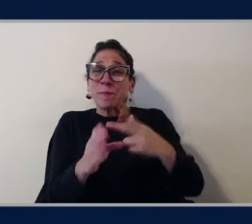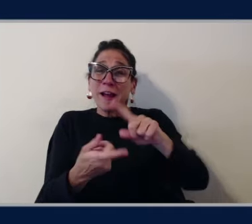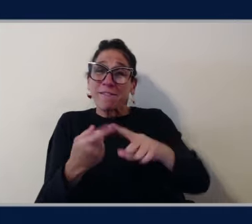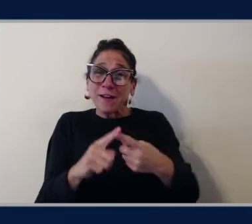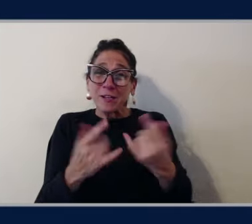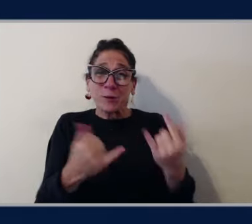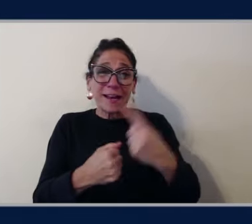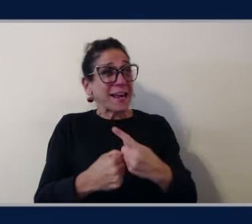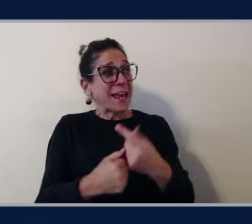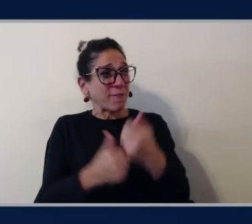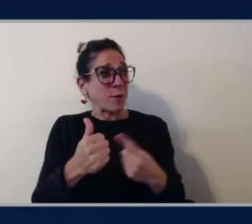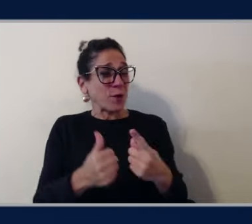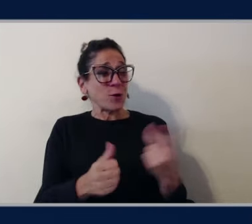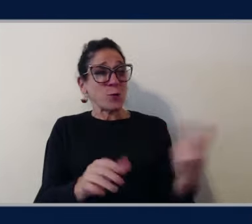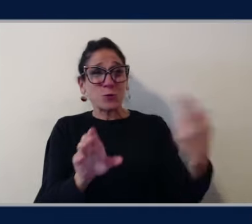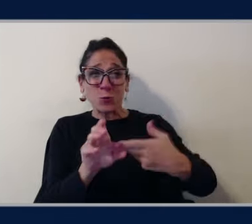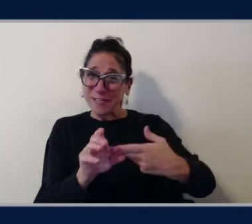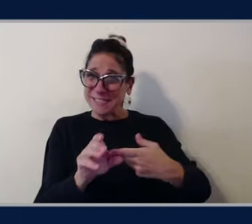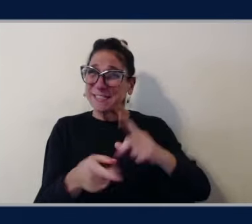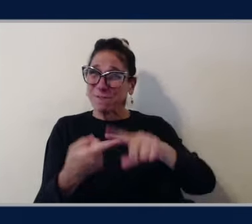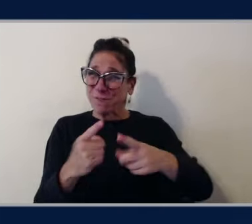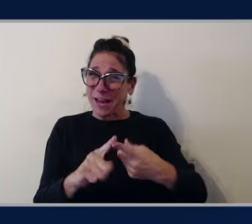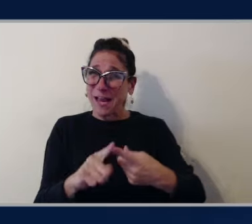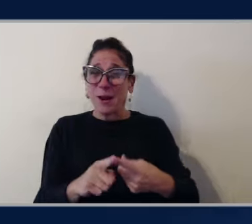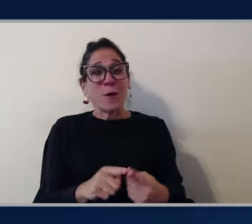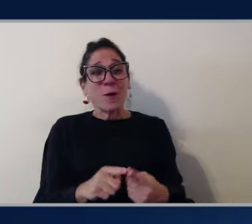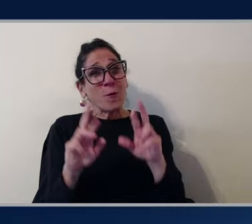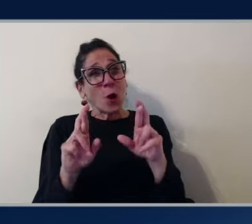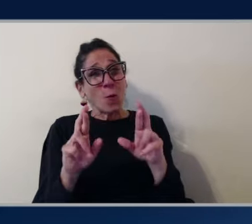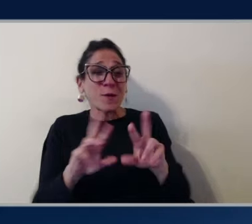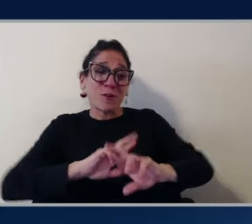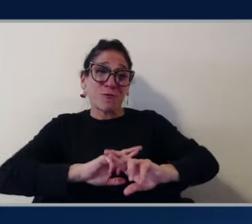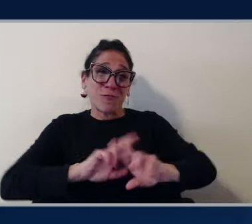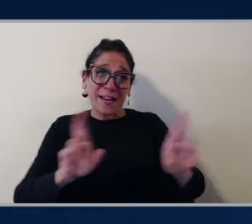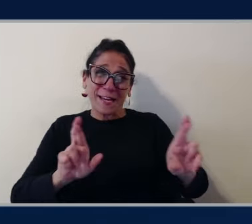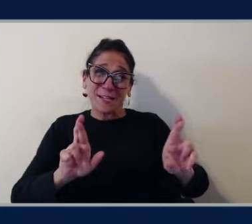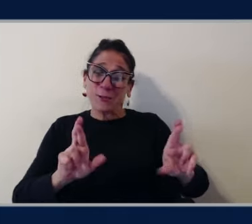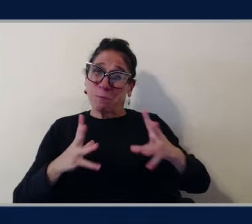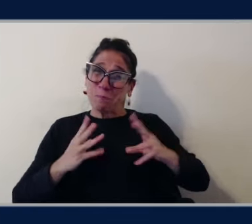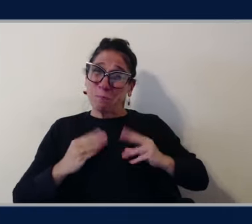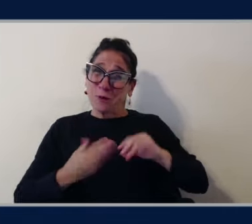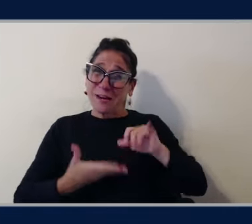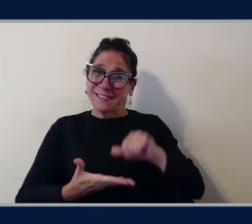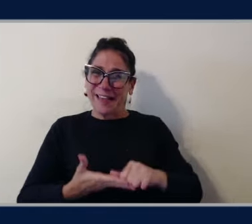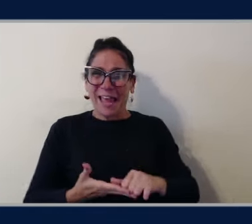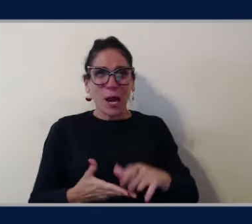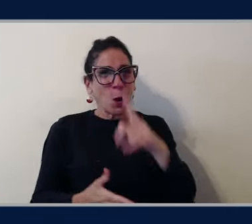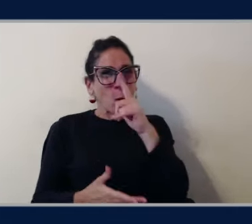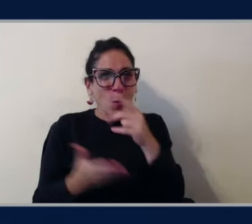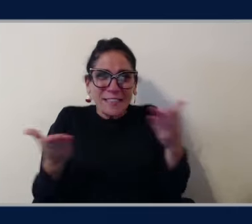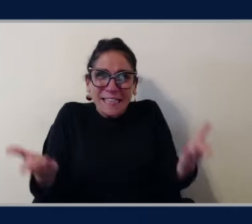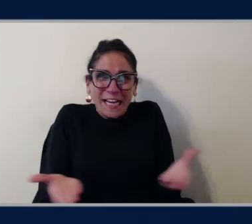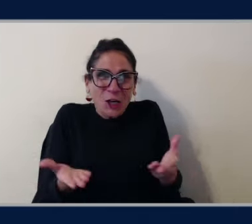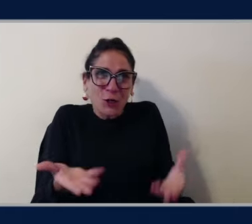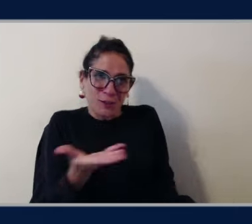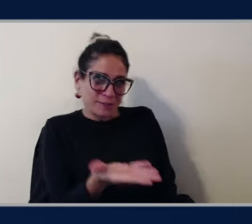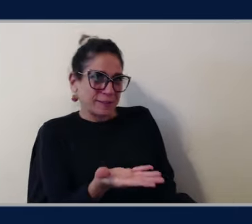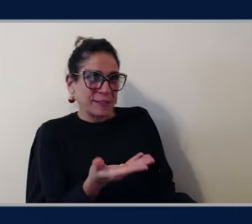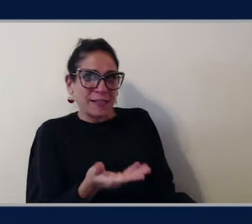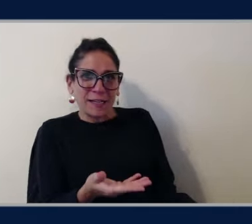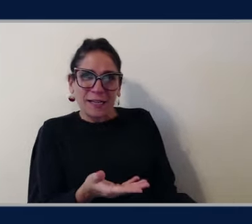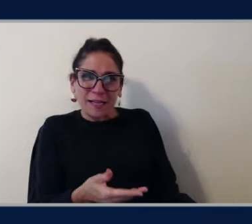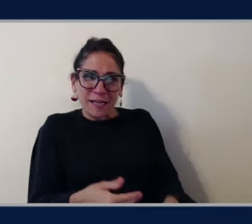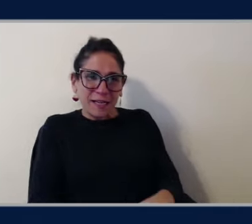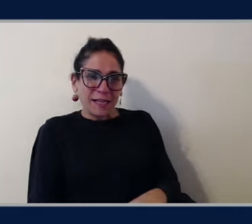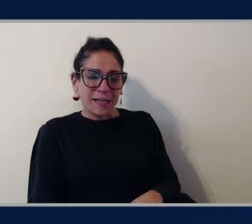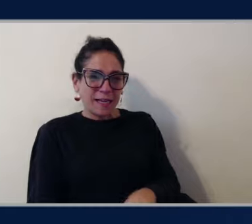show a friend, so we hope you're ready to embrace it. We are. All right, so who do we have here? So, hi, I'm Will